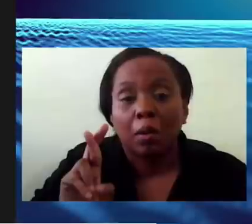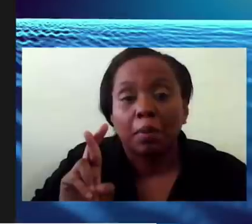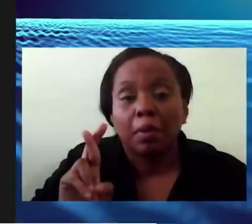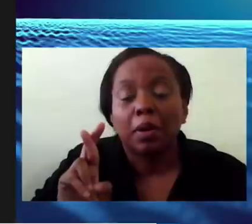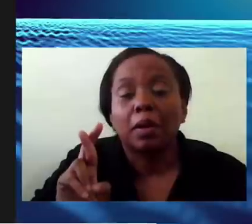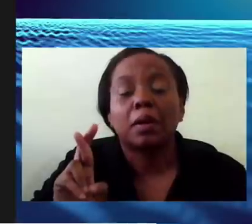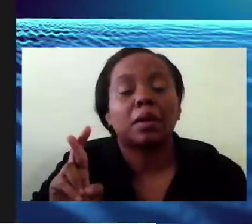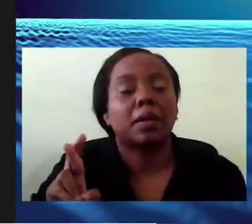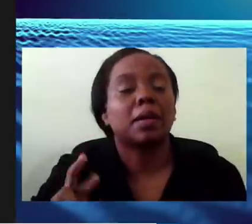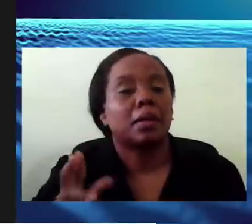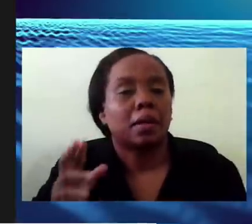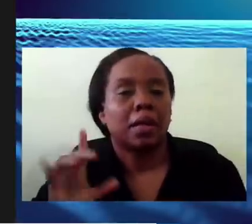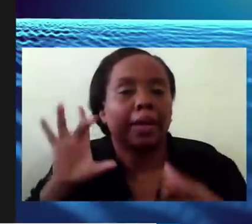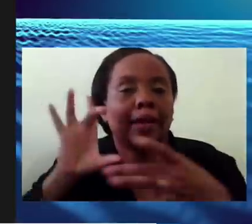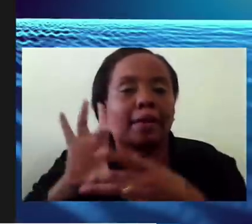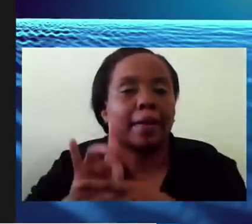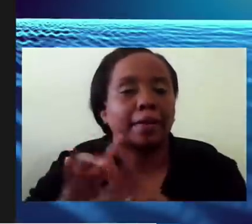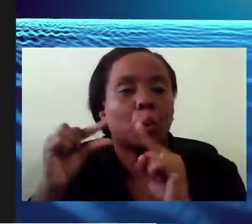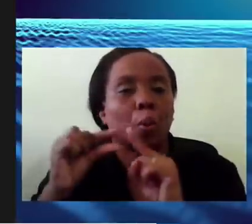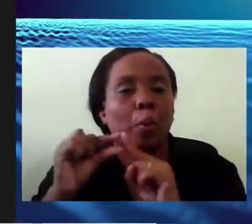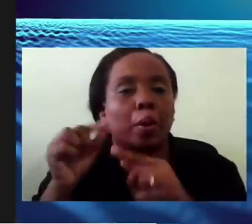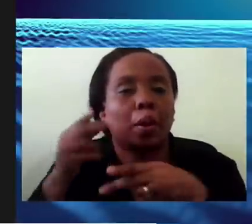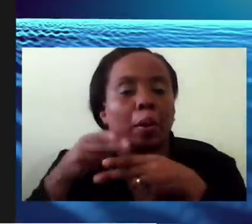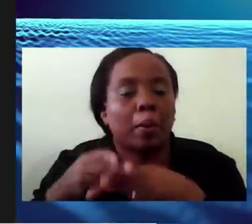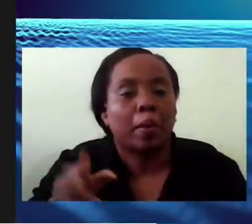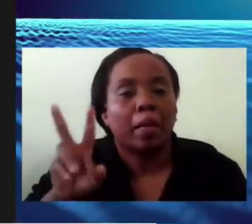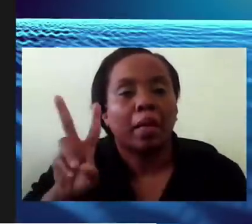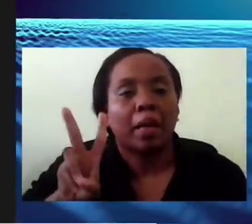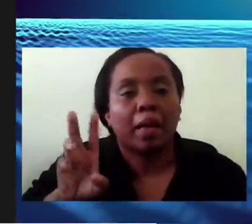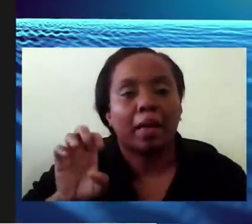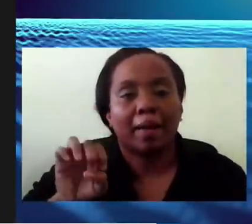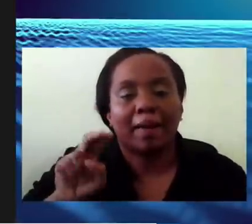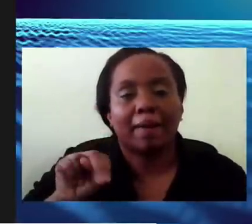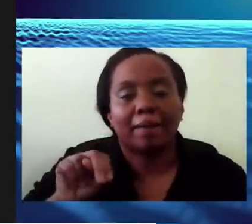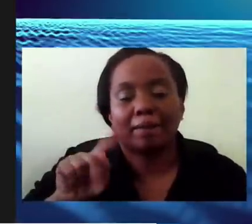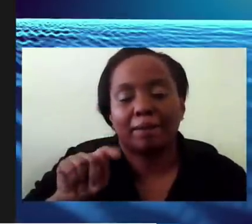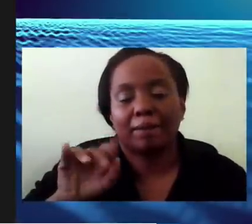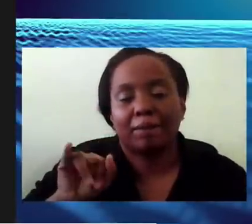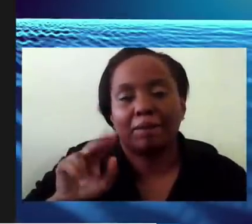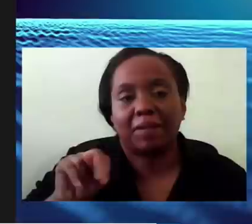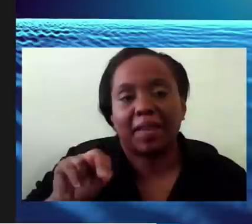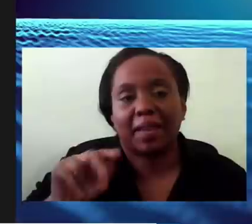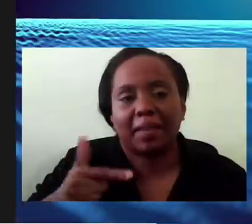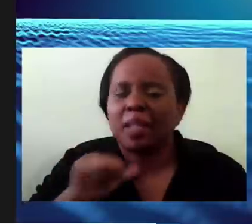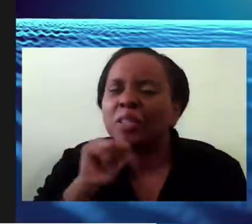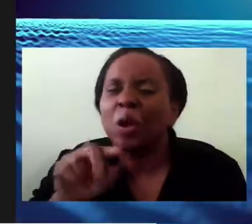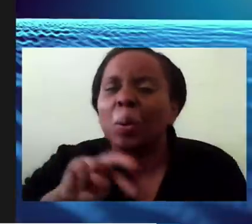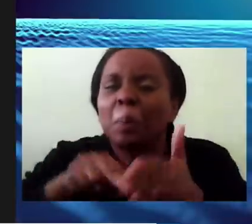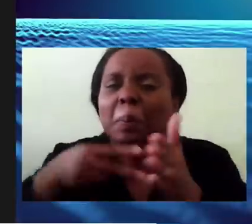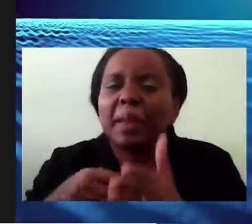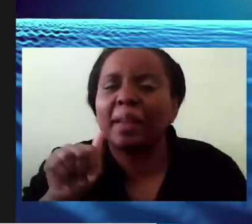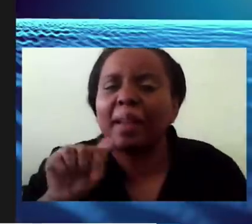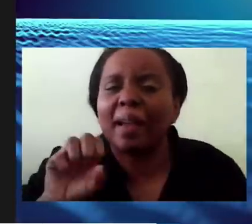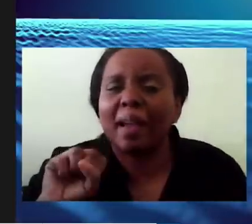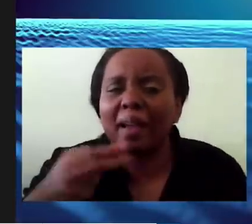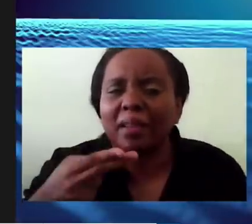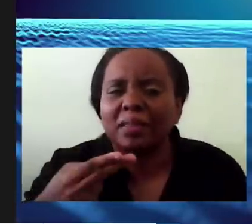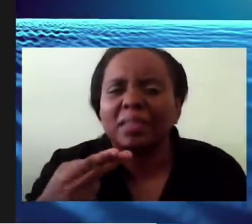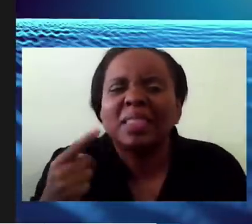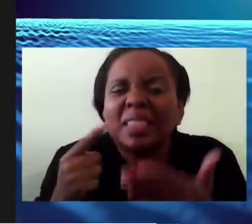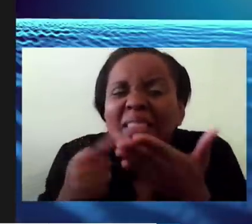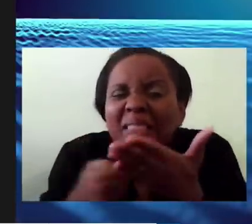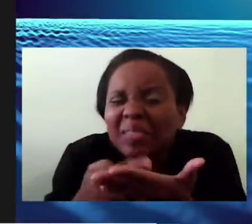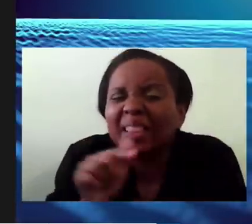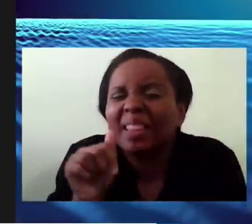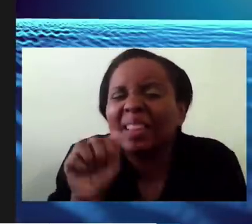venting doesn't necessarily mean that there's ash. Sometimes it's a little bit of ash, but mostly it's the